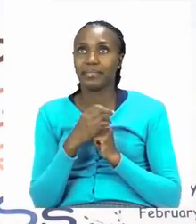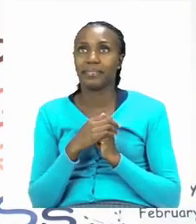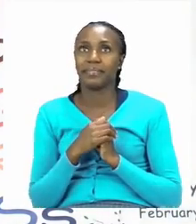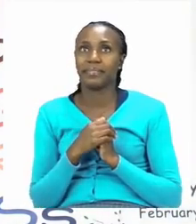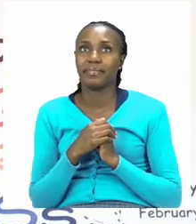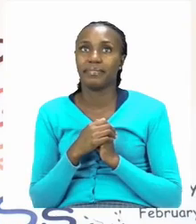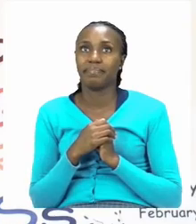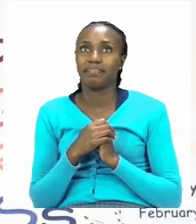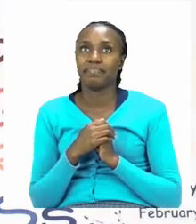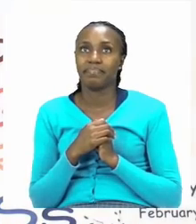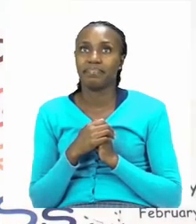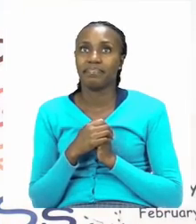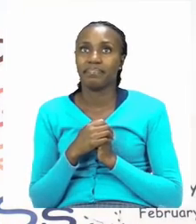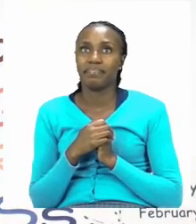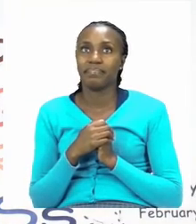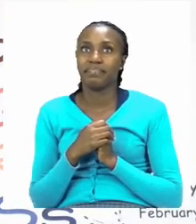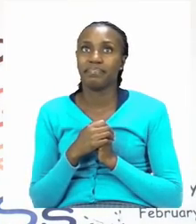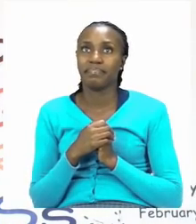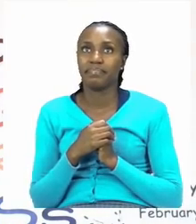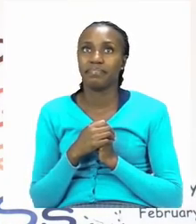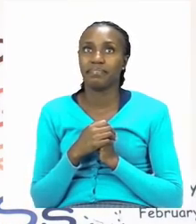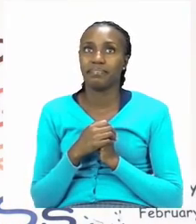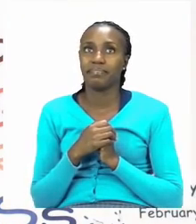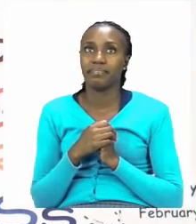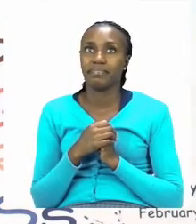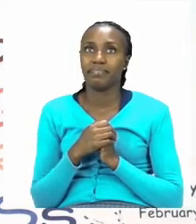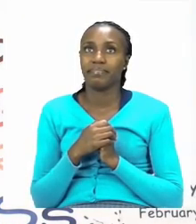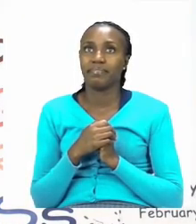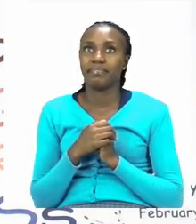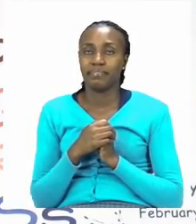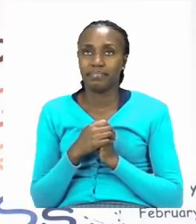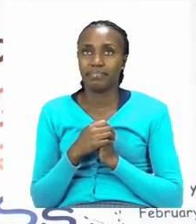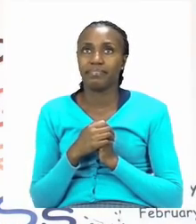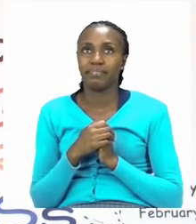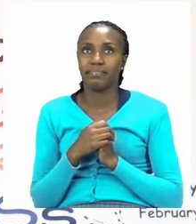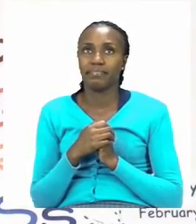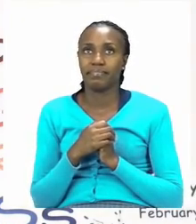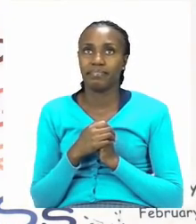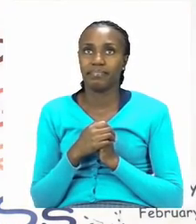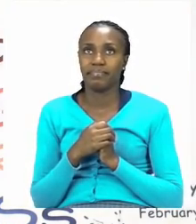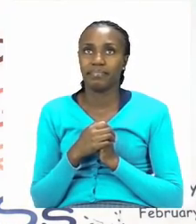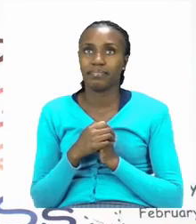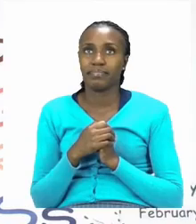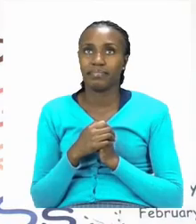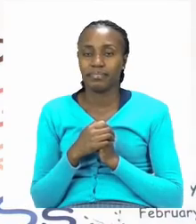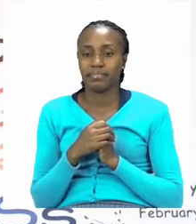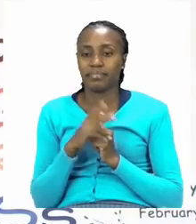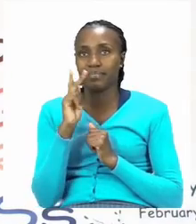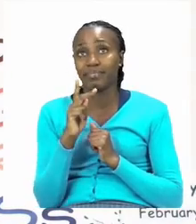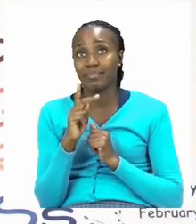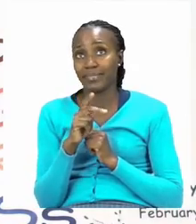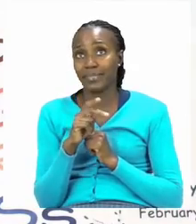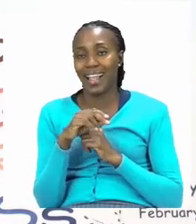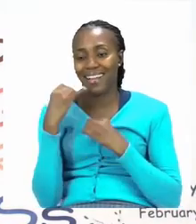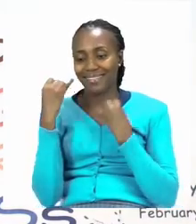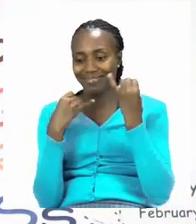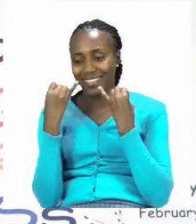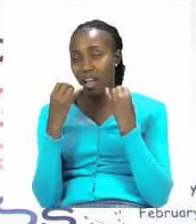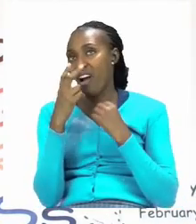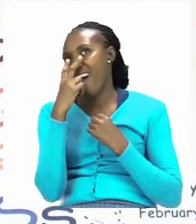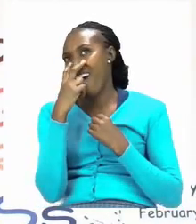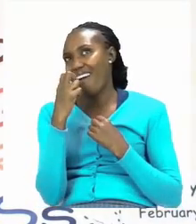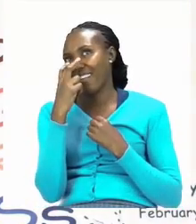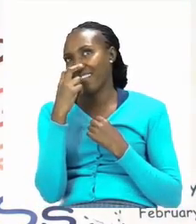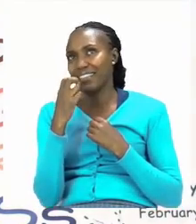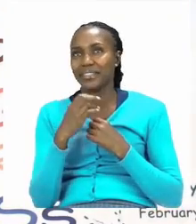And then make sure that the sentence is correct by reading it again. That is a